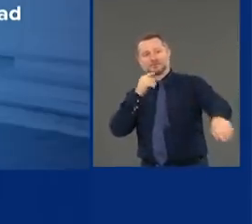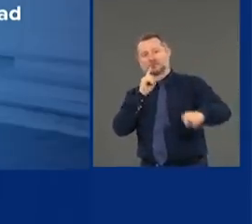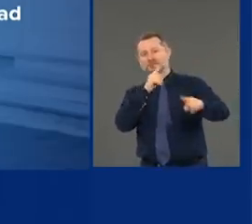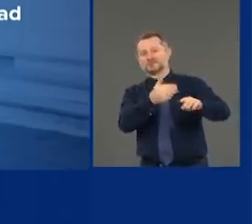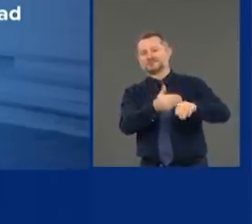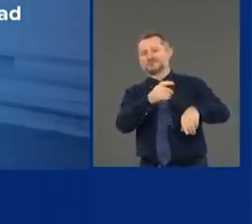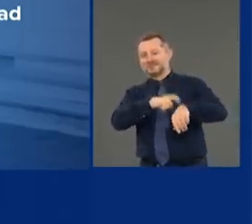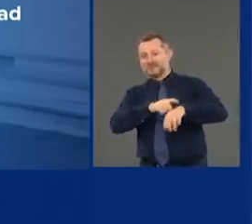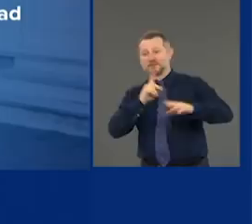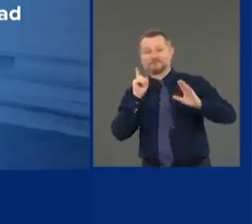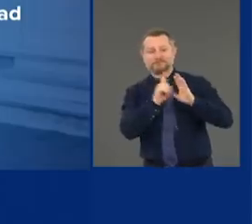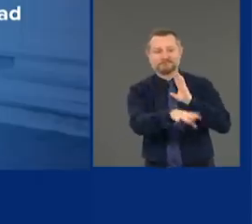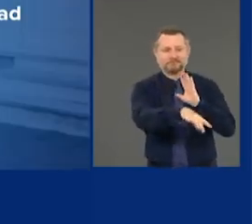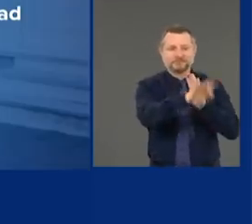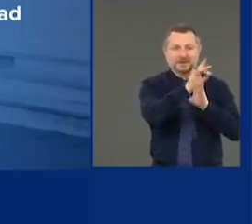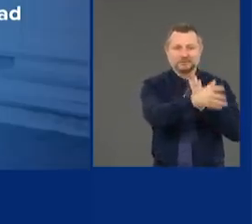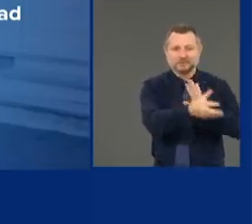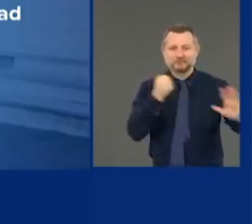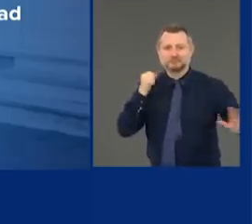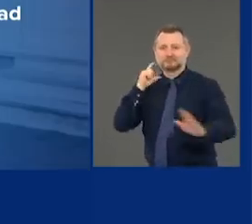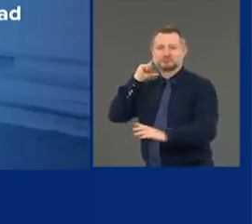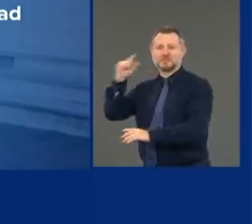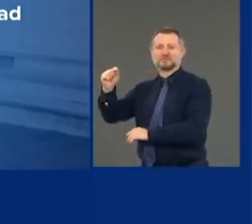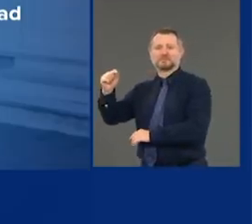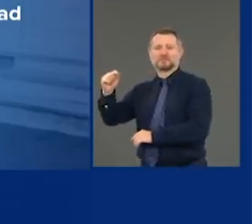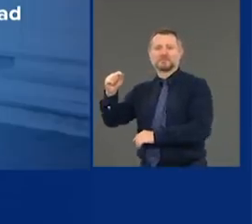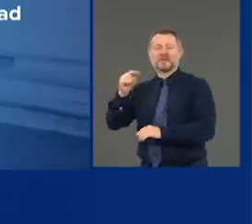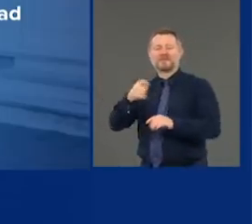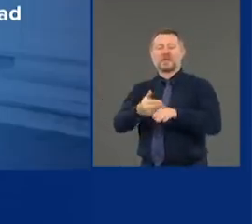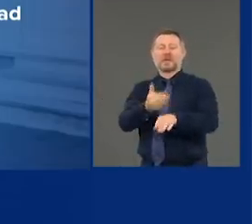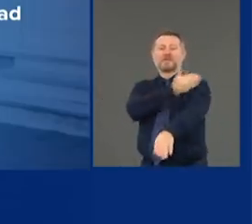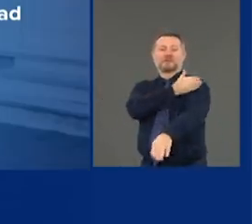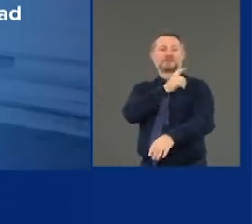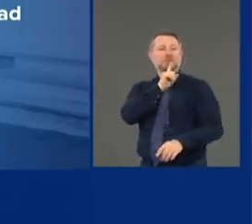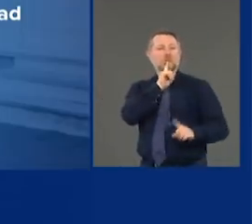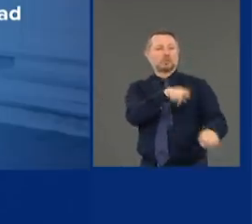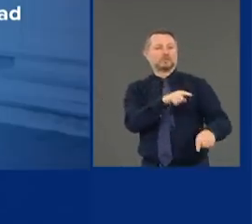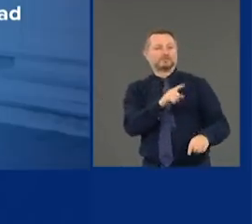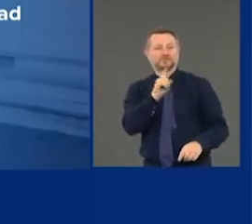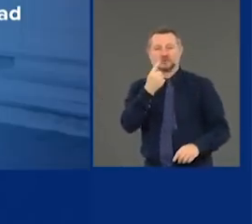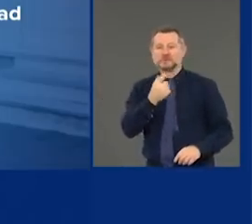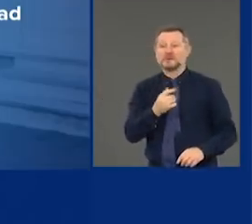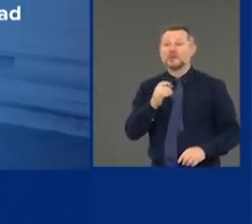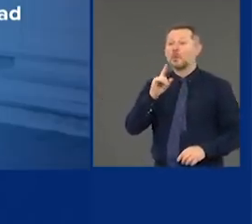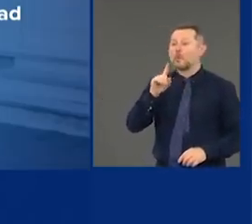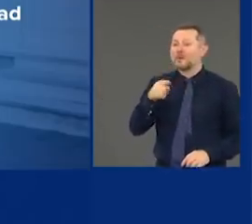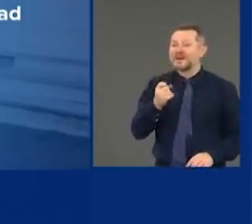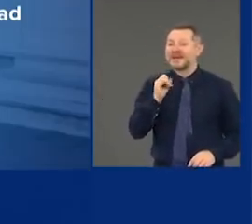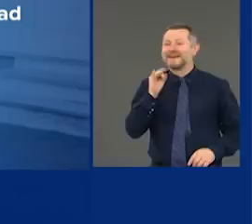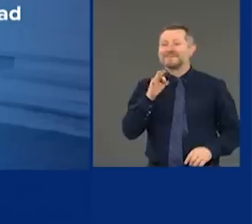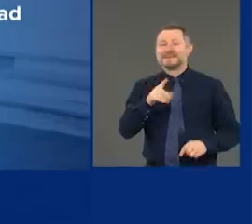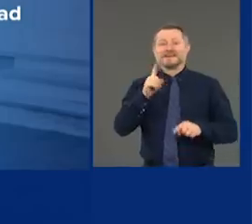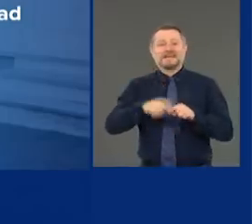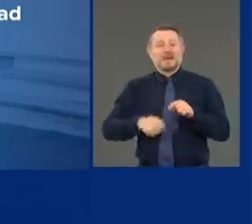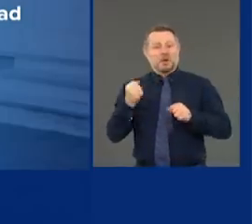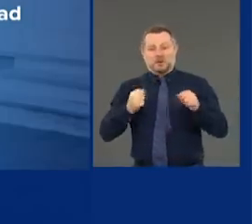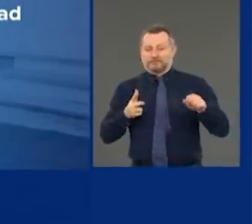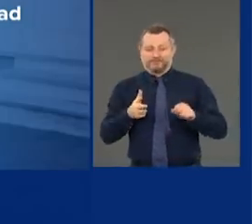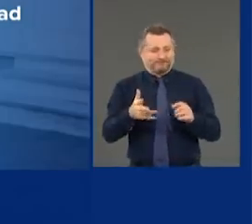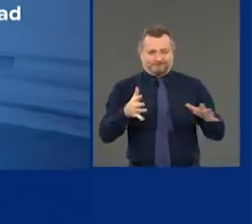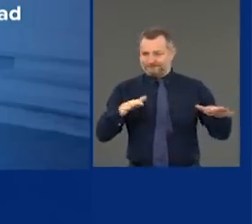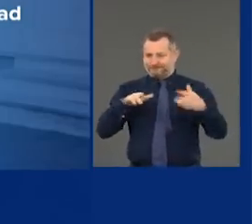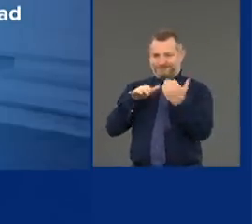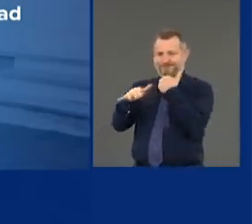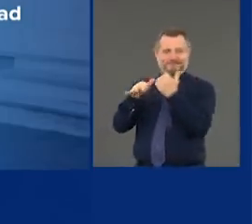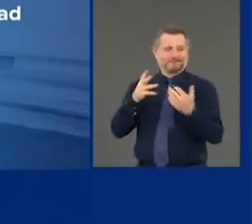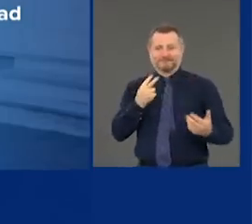up an order. That's because you can't do curbside. That's all that is. Curbside, obviously, in New York City is a